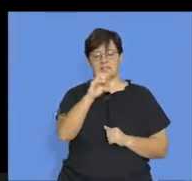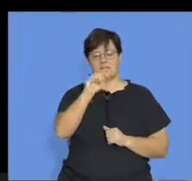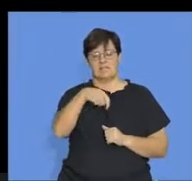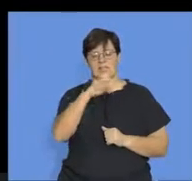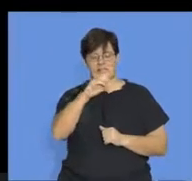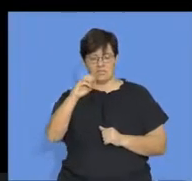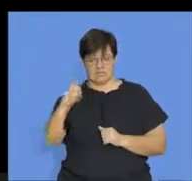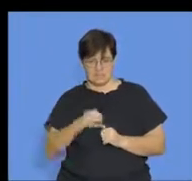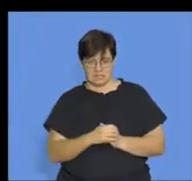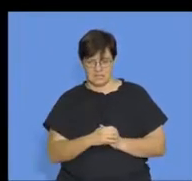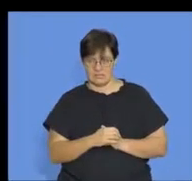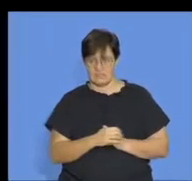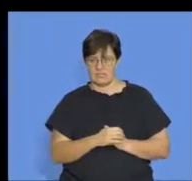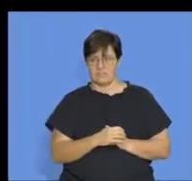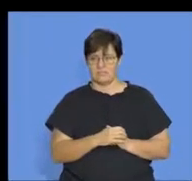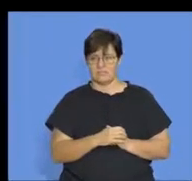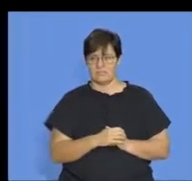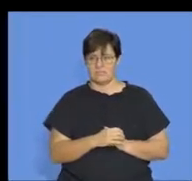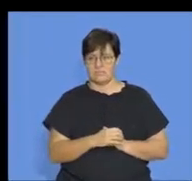I don't. 60,000.